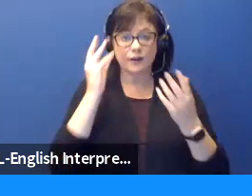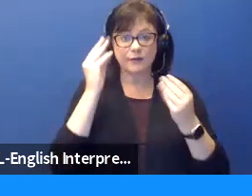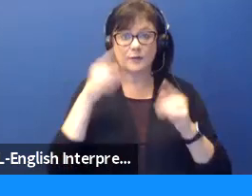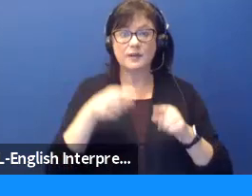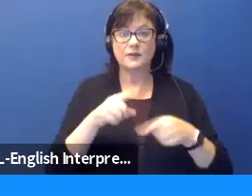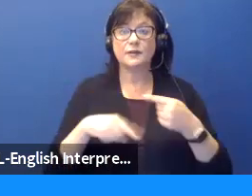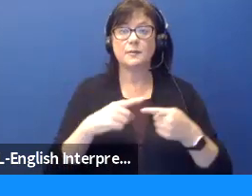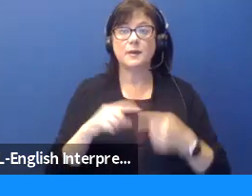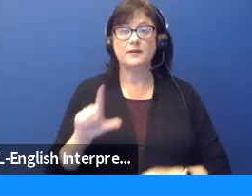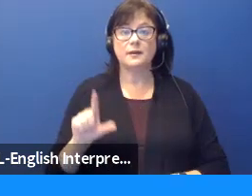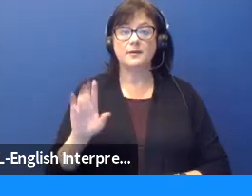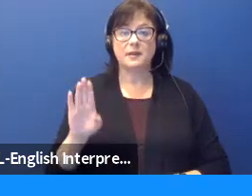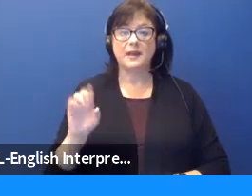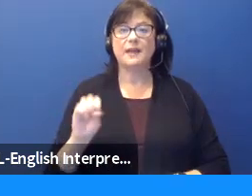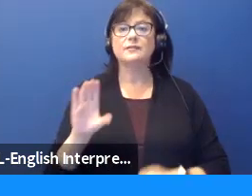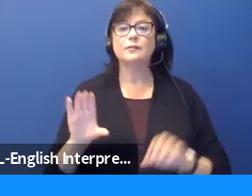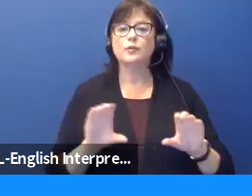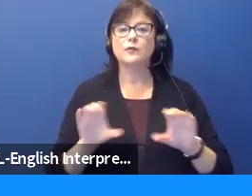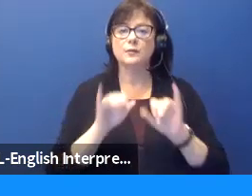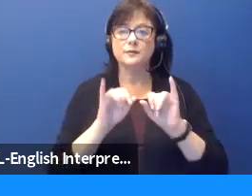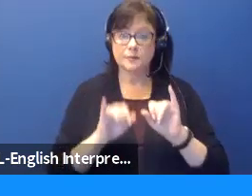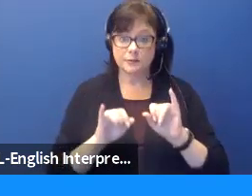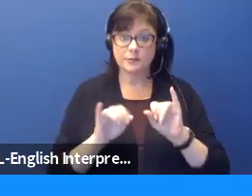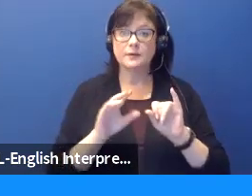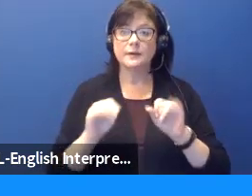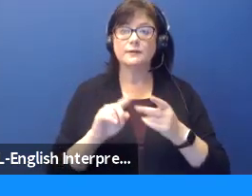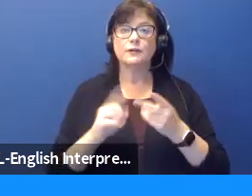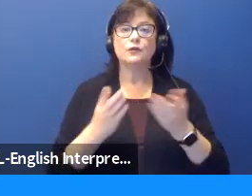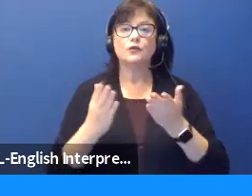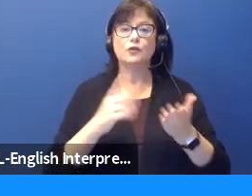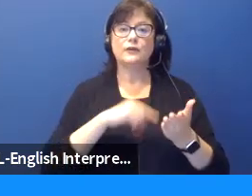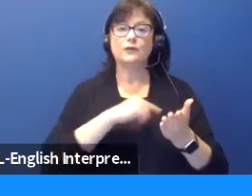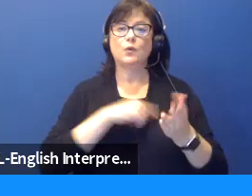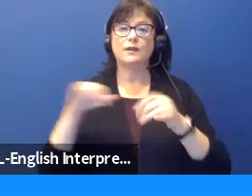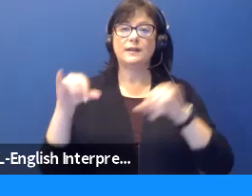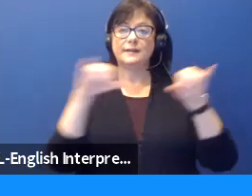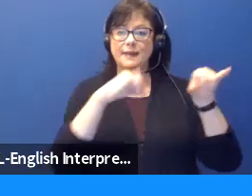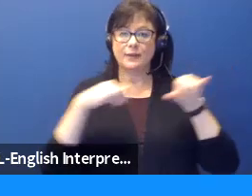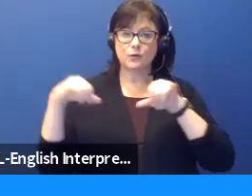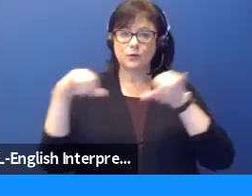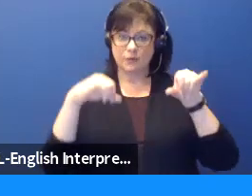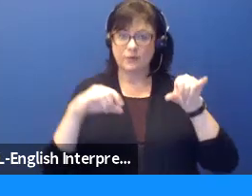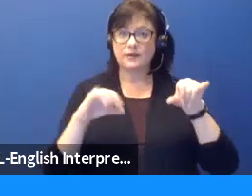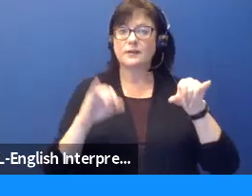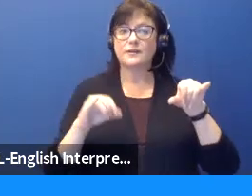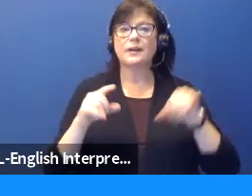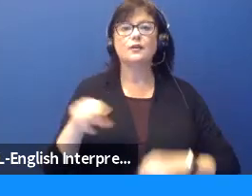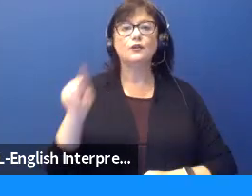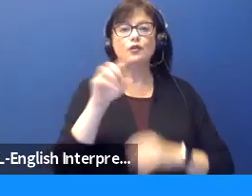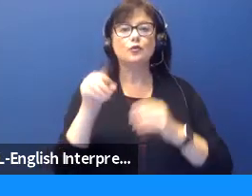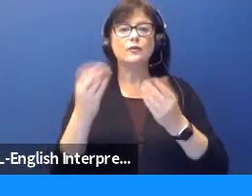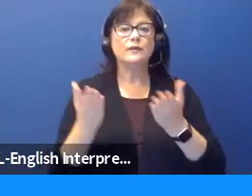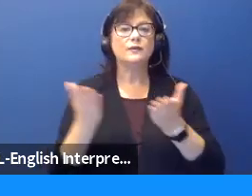LBS performance measures and the service quality standard for which service providers are accountable to the